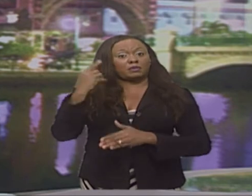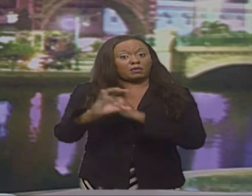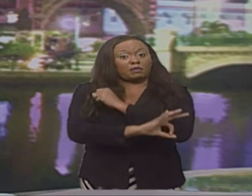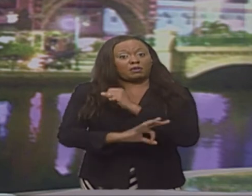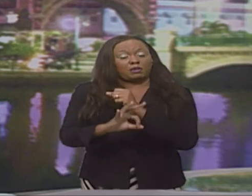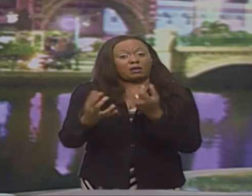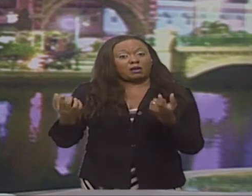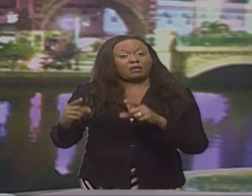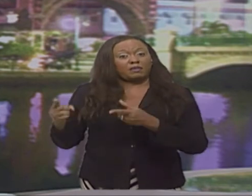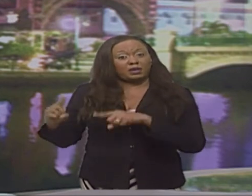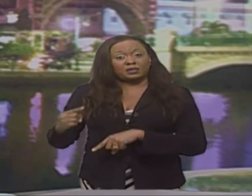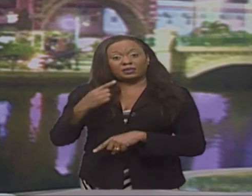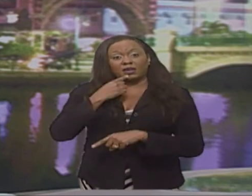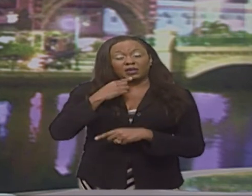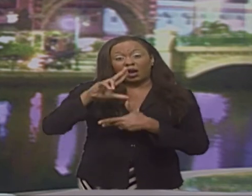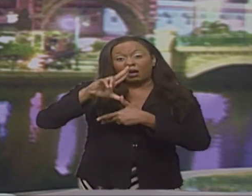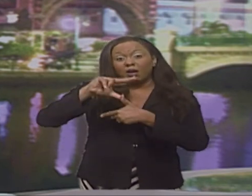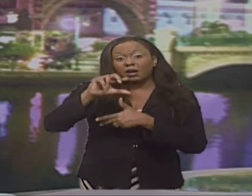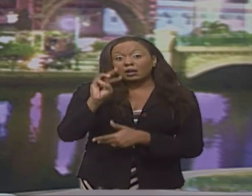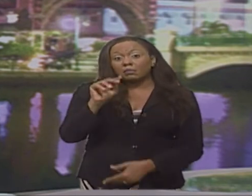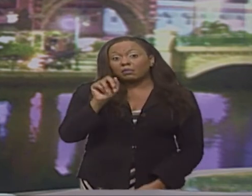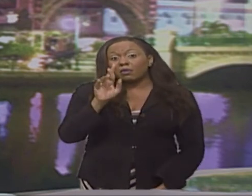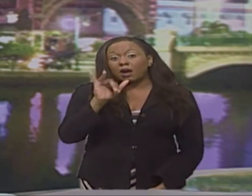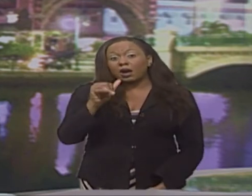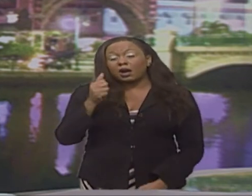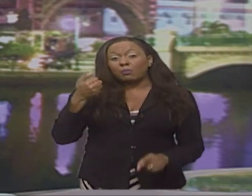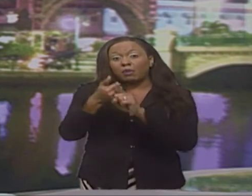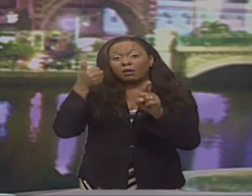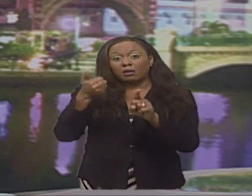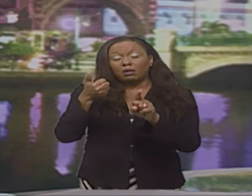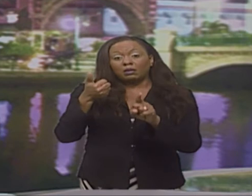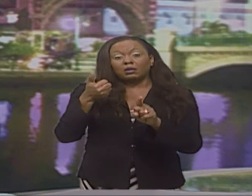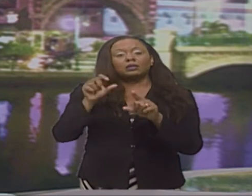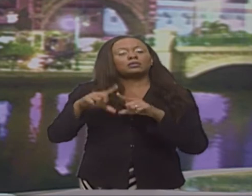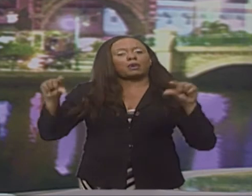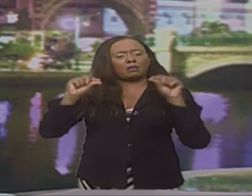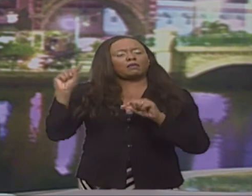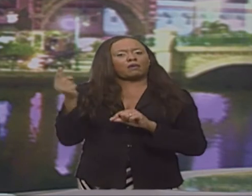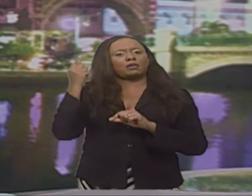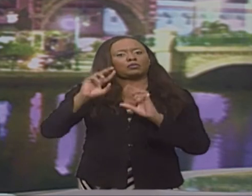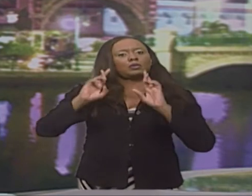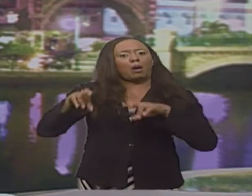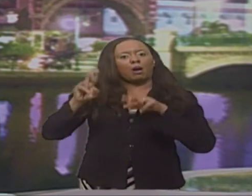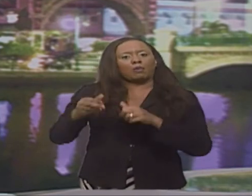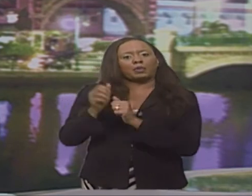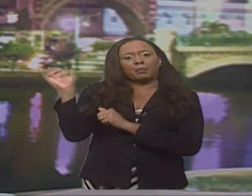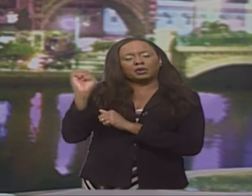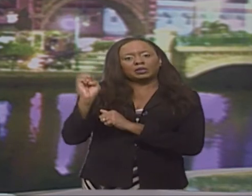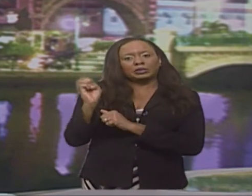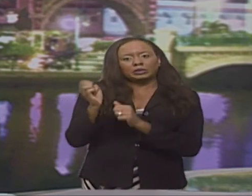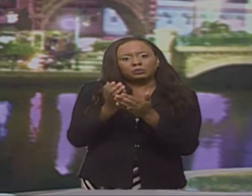Hurricane Maria, Japan was among the first to respond to Dominica's appeal for emergency relief supplies, with the country's